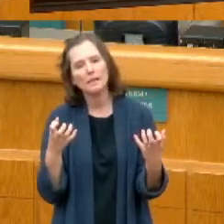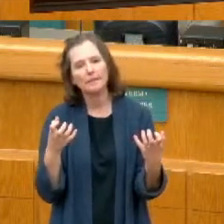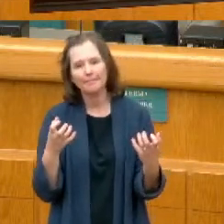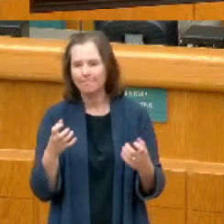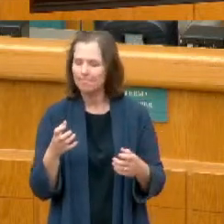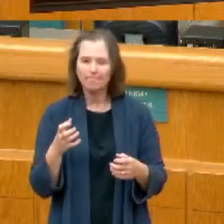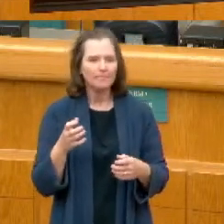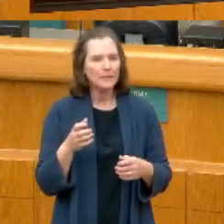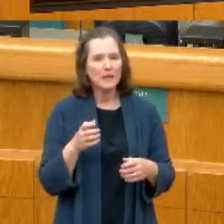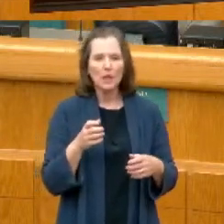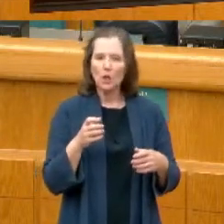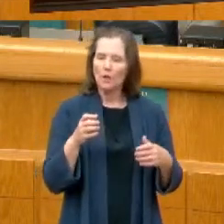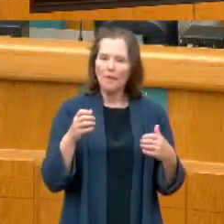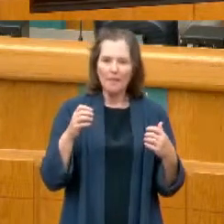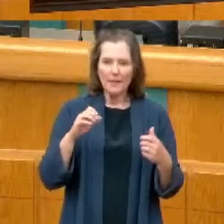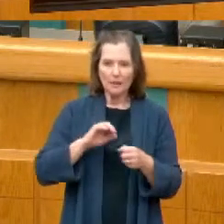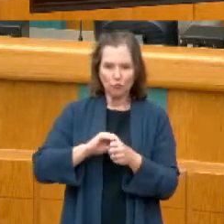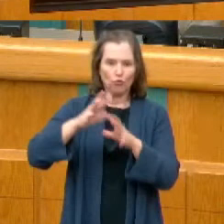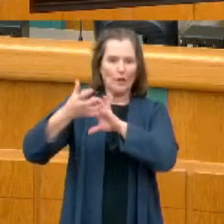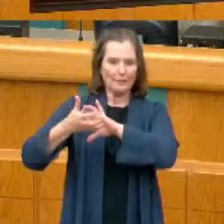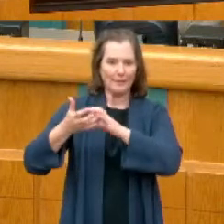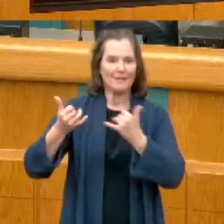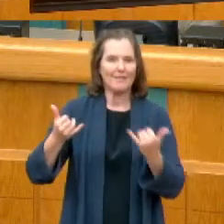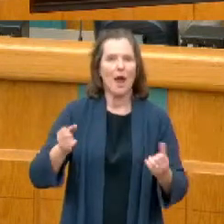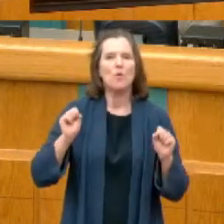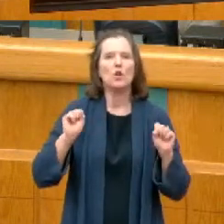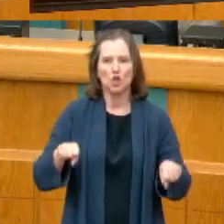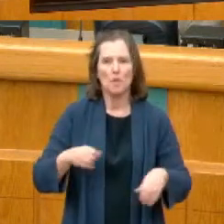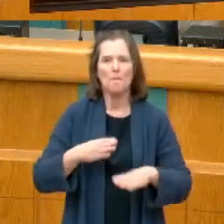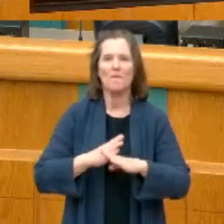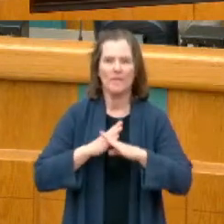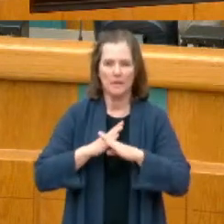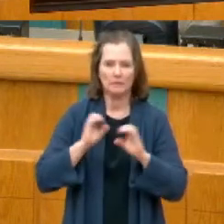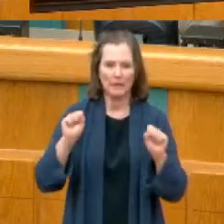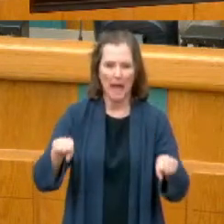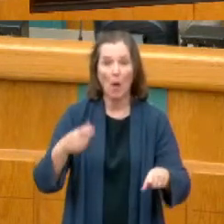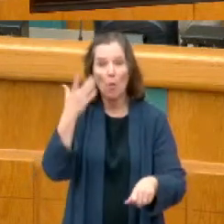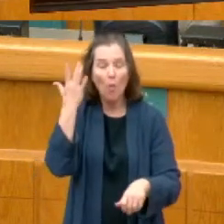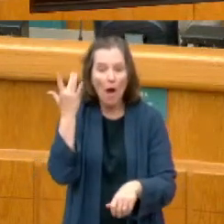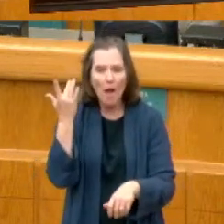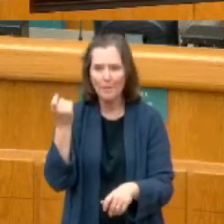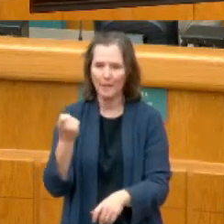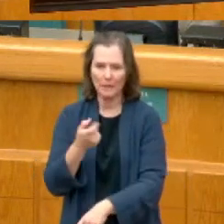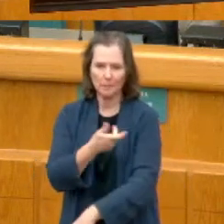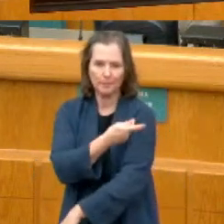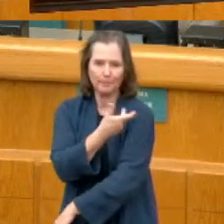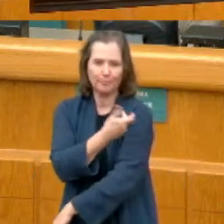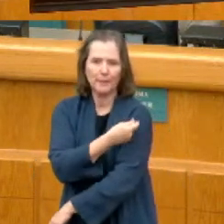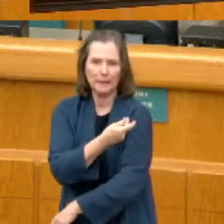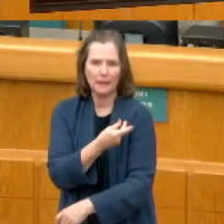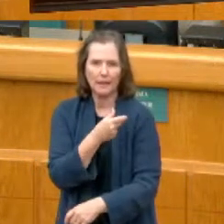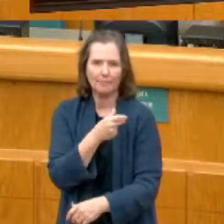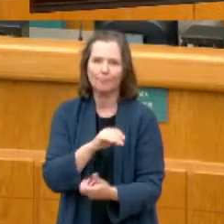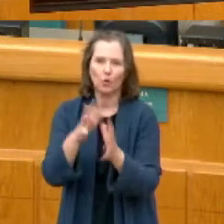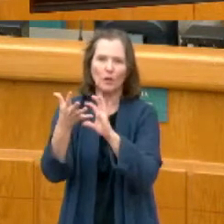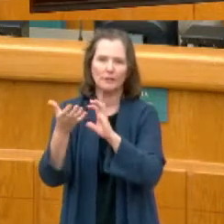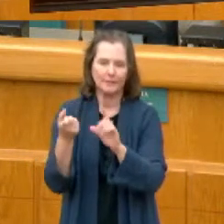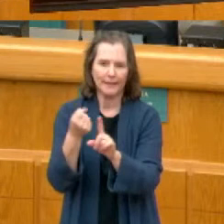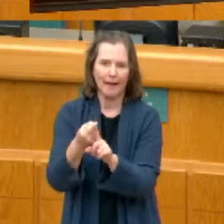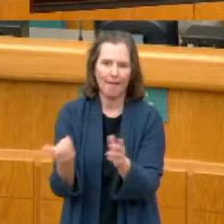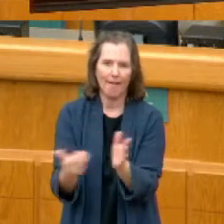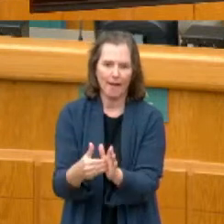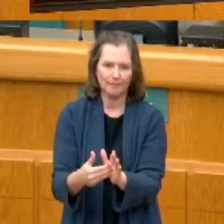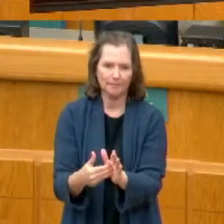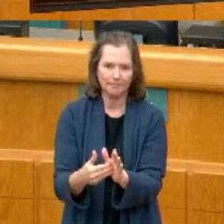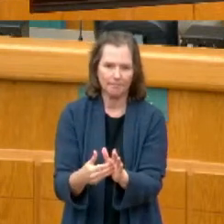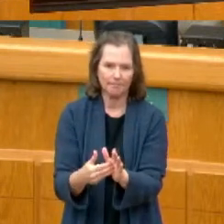with a preventable crisis. We're dealing with a crisis that has to do with the unvaccinated. We are seeing the